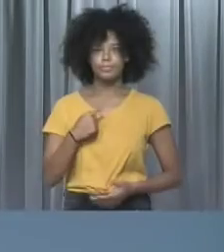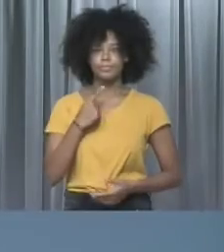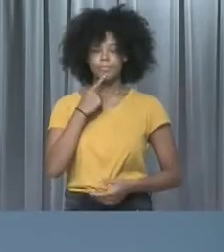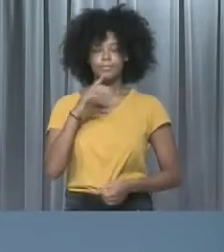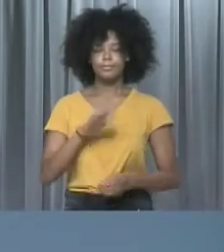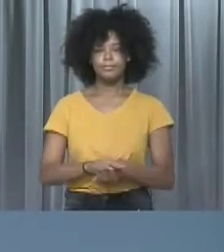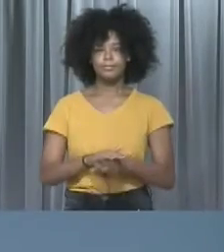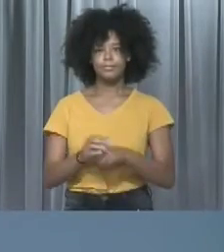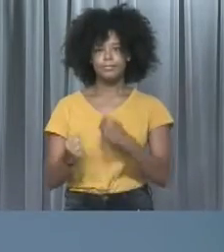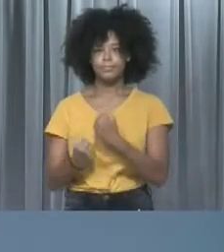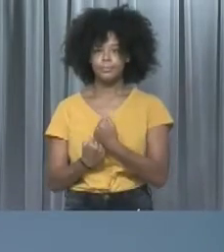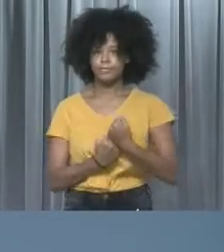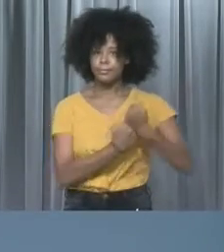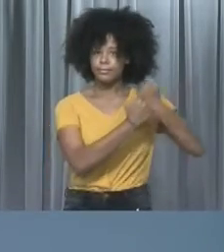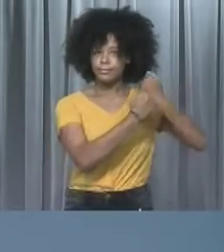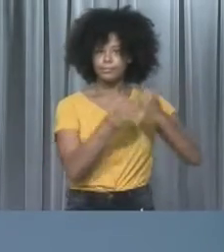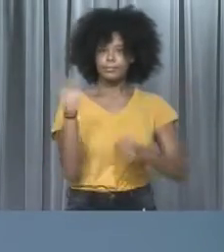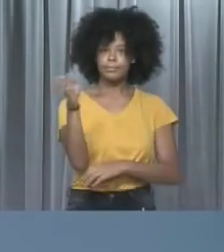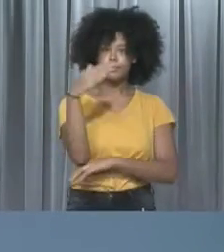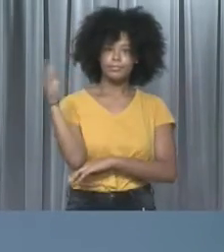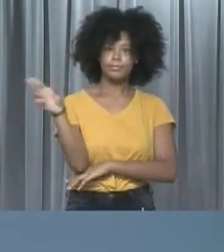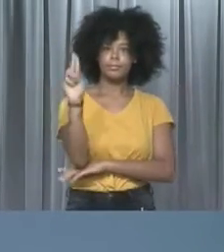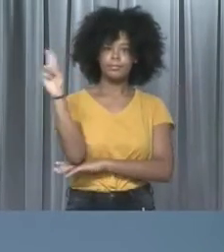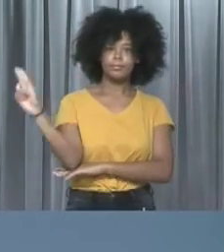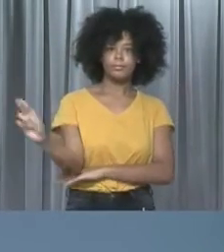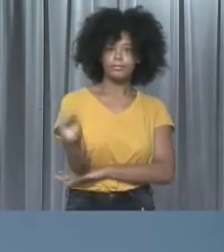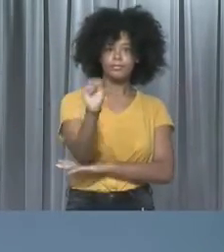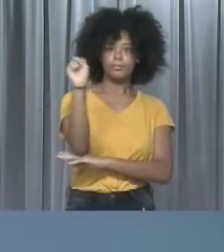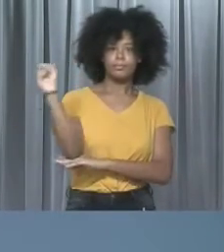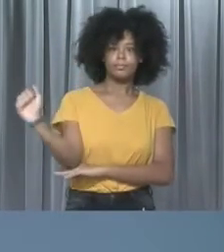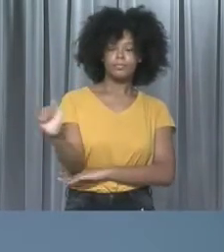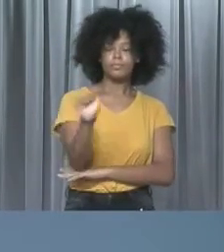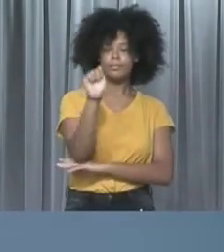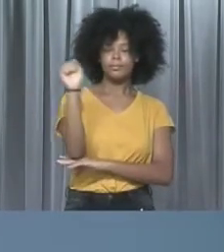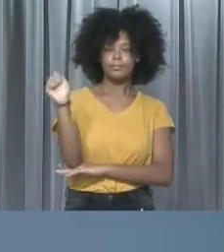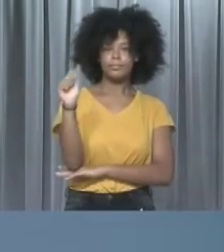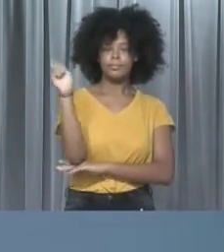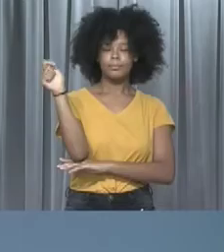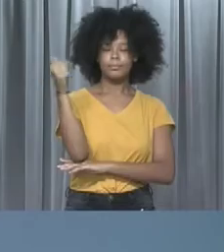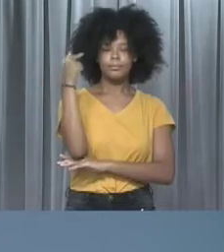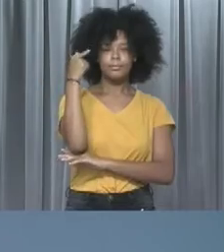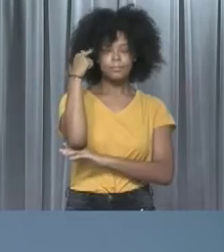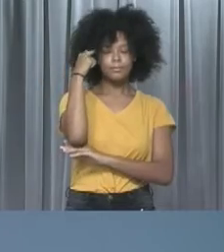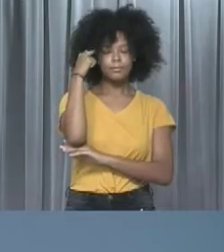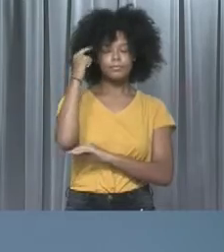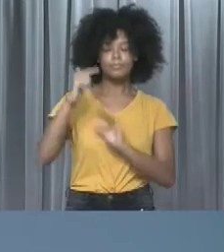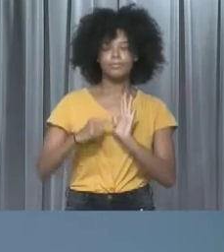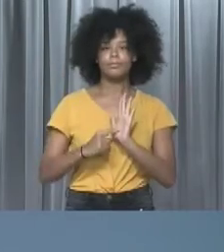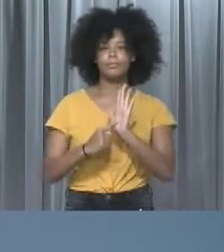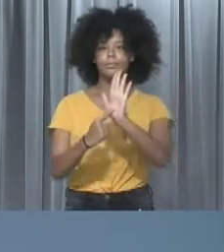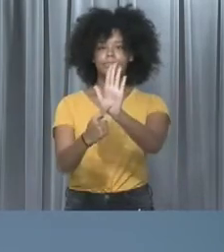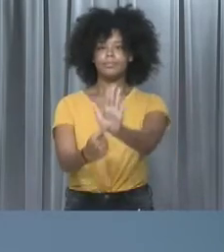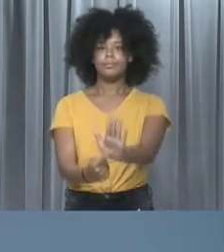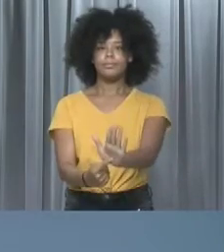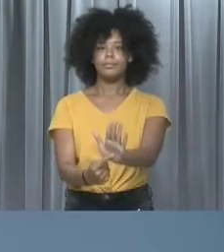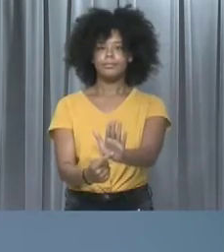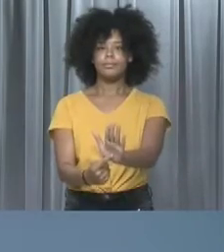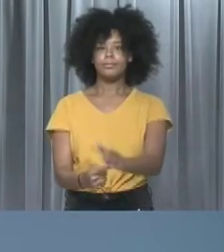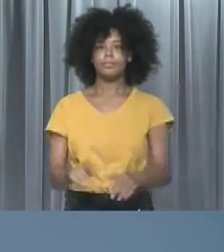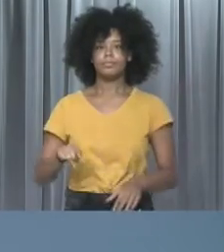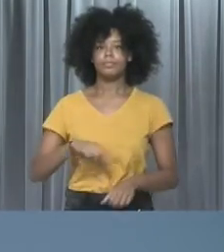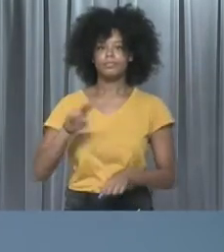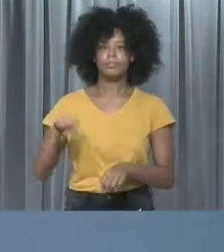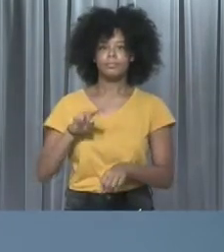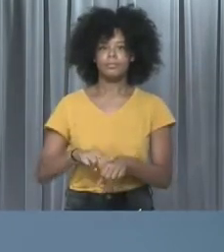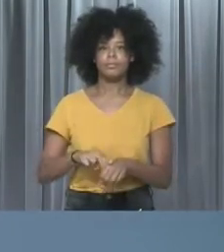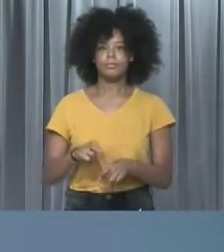I pledge allegiance to the flag of the United States of America and to the Republic for which it stands, one